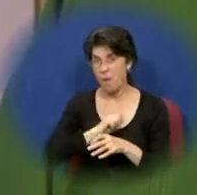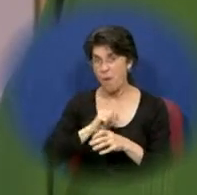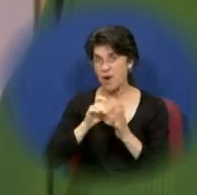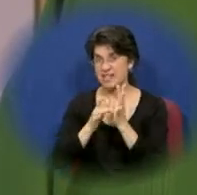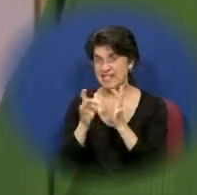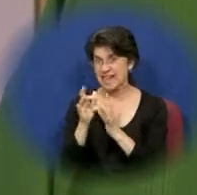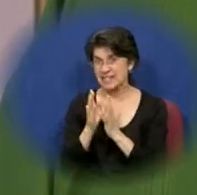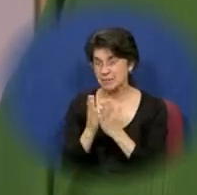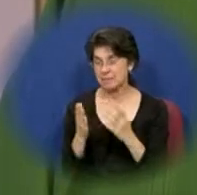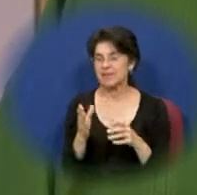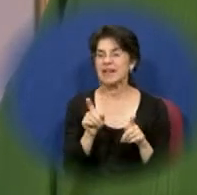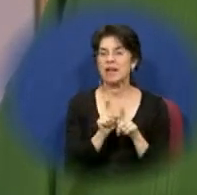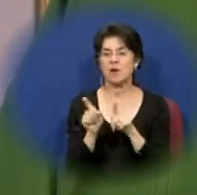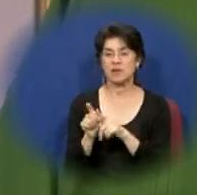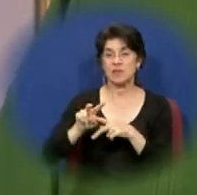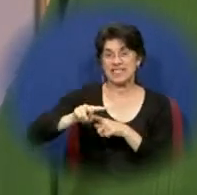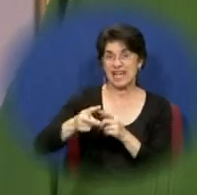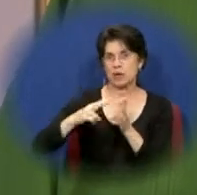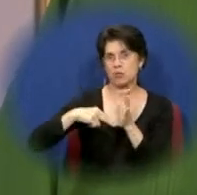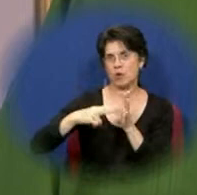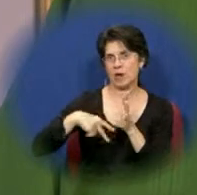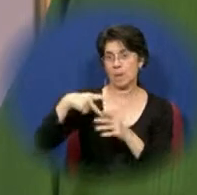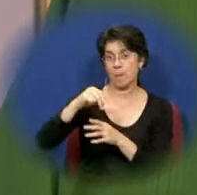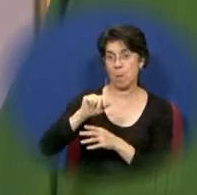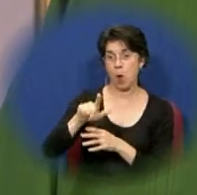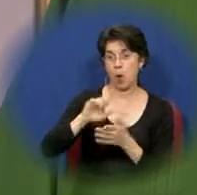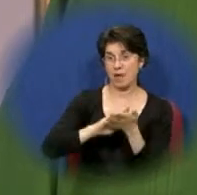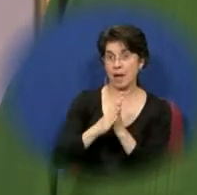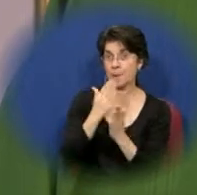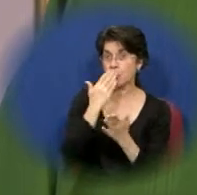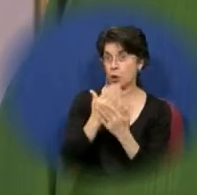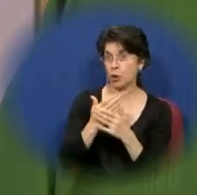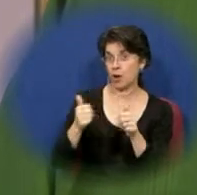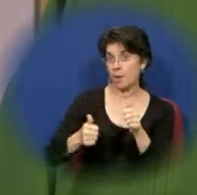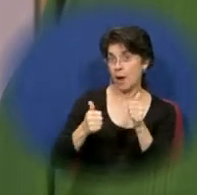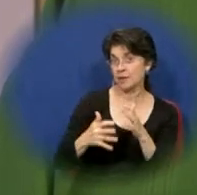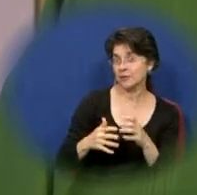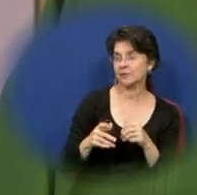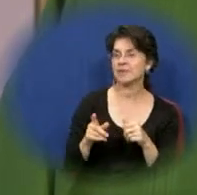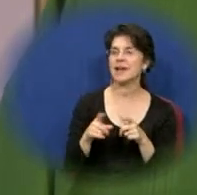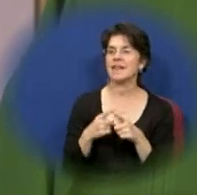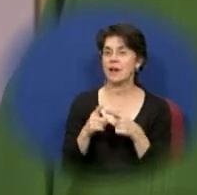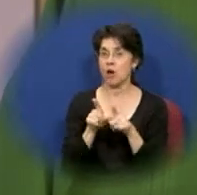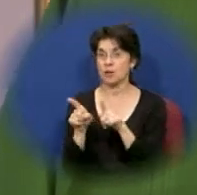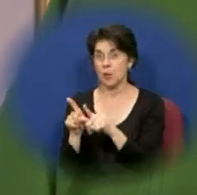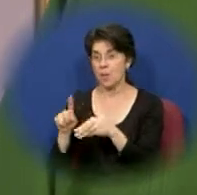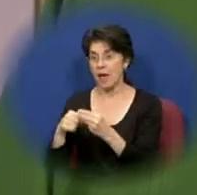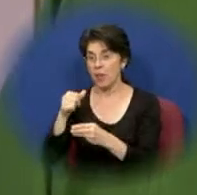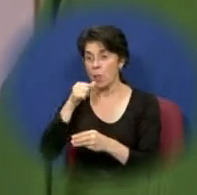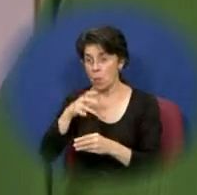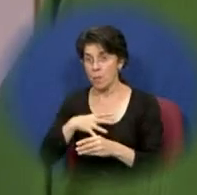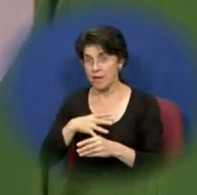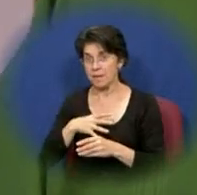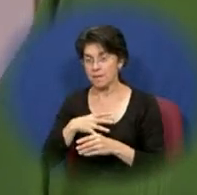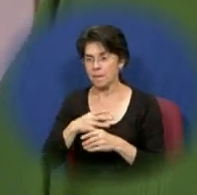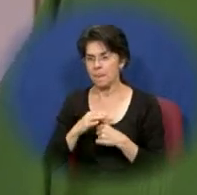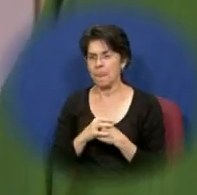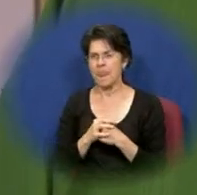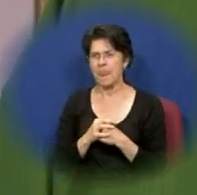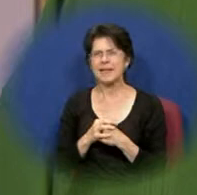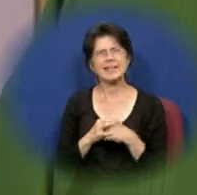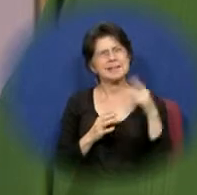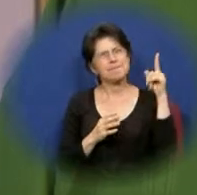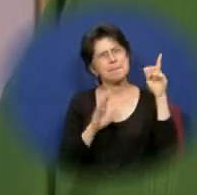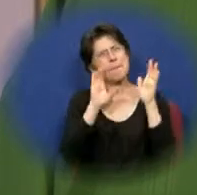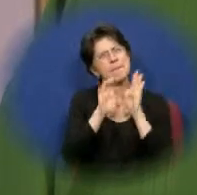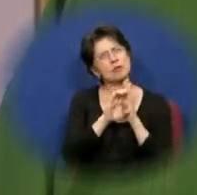an apostle. And again, with the sheep, the shepherd and the woman in the gospel, is that image of our God who never gives up on